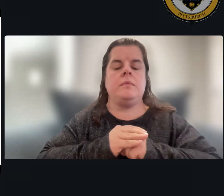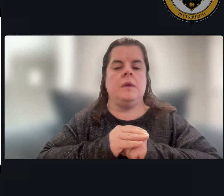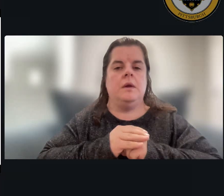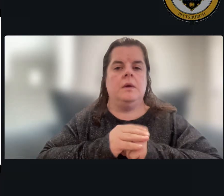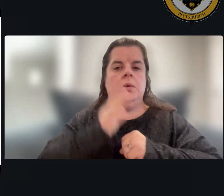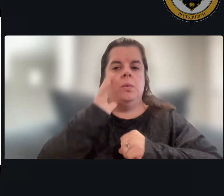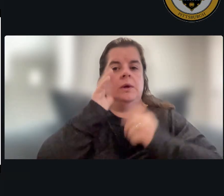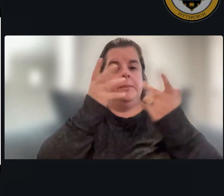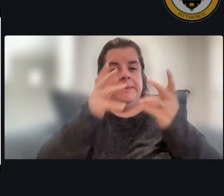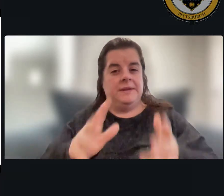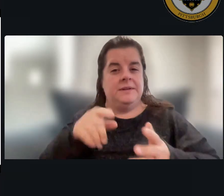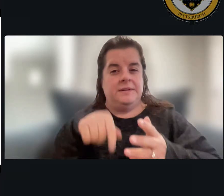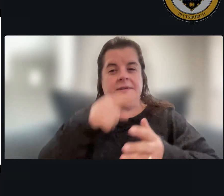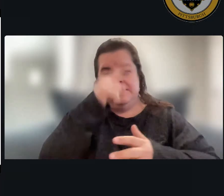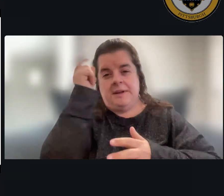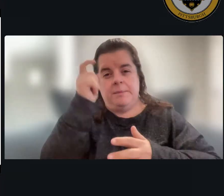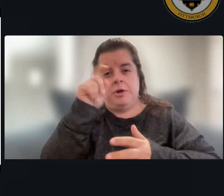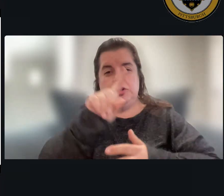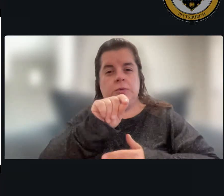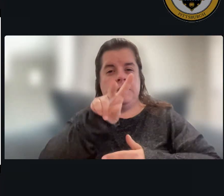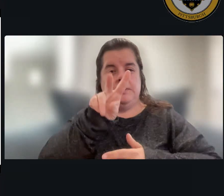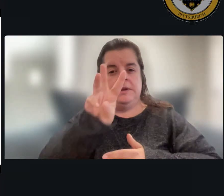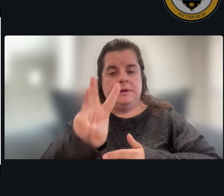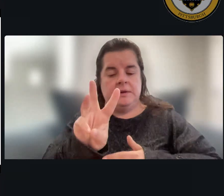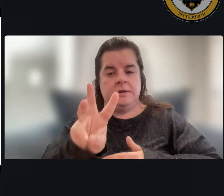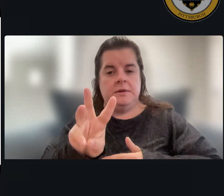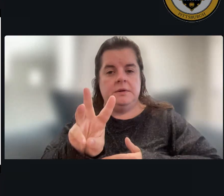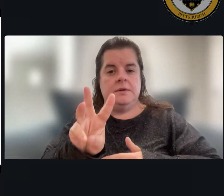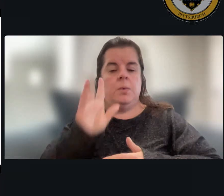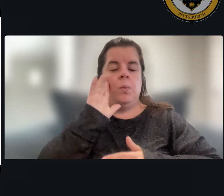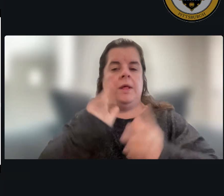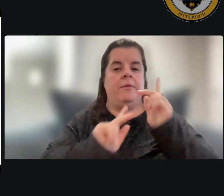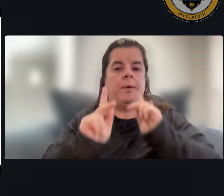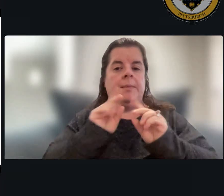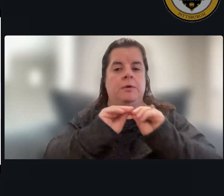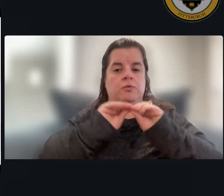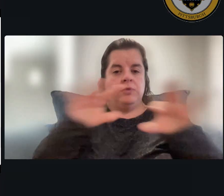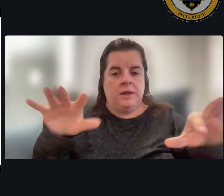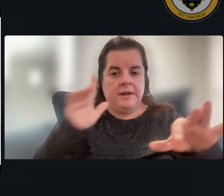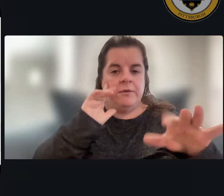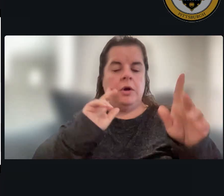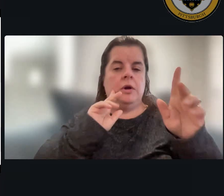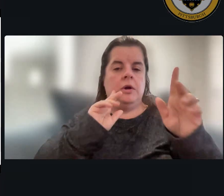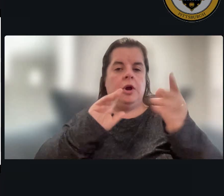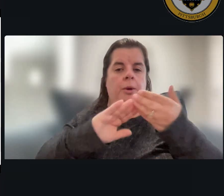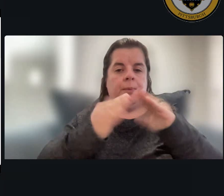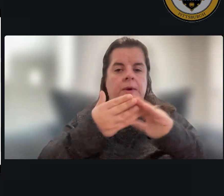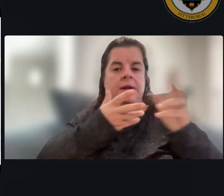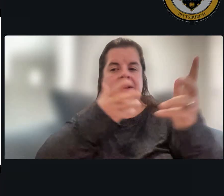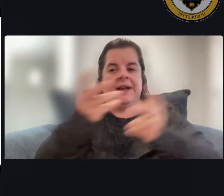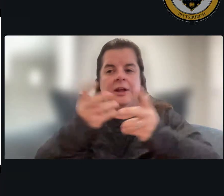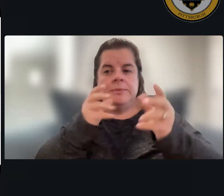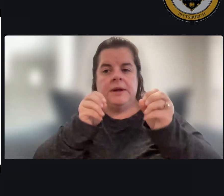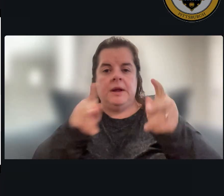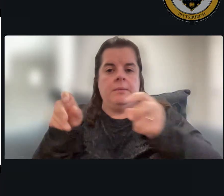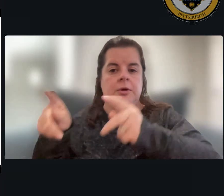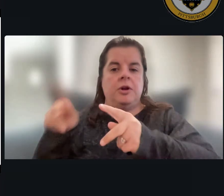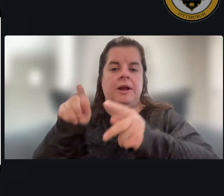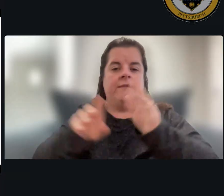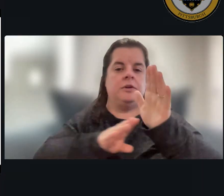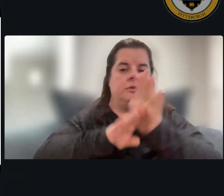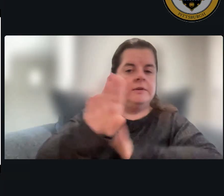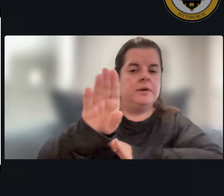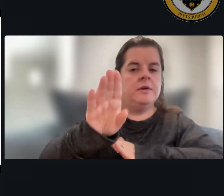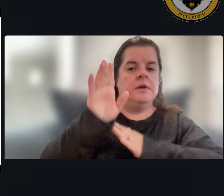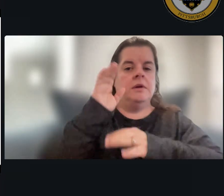completing this study in summer of 2026. There will be a public release with community engagement opportunities, and we will have to develop an